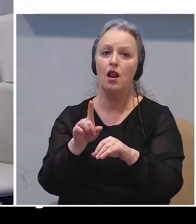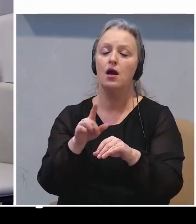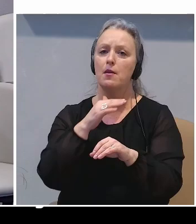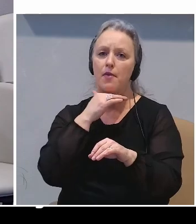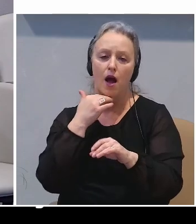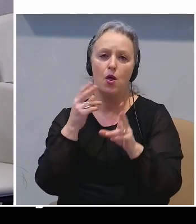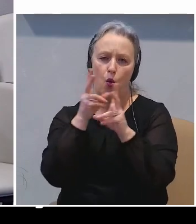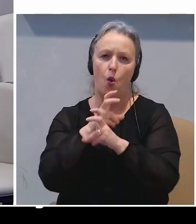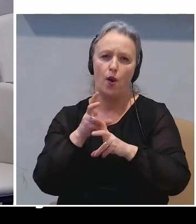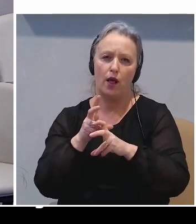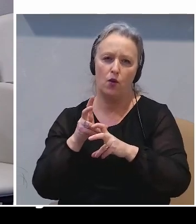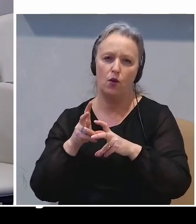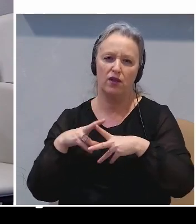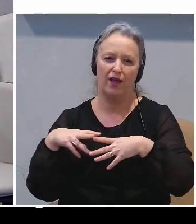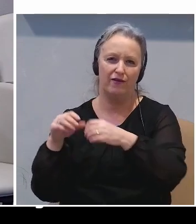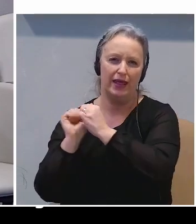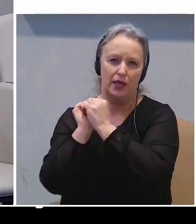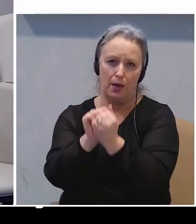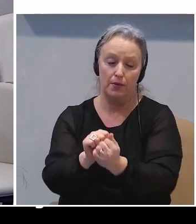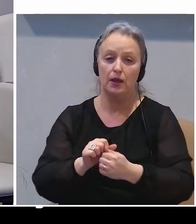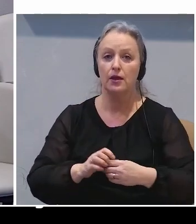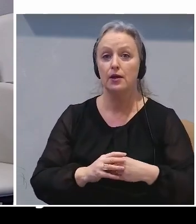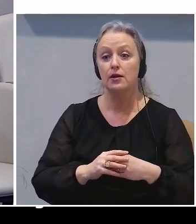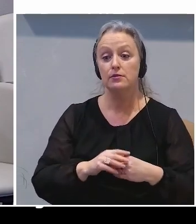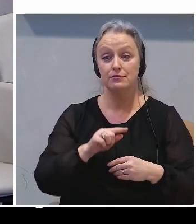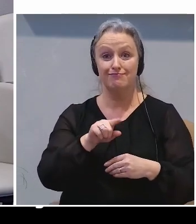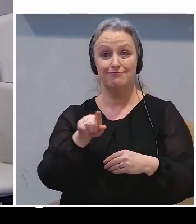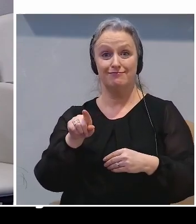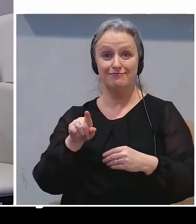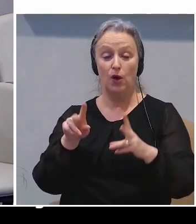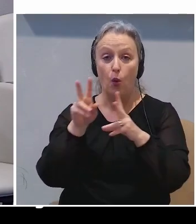those trials, we had participation of many countries because it was a pandemic.